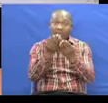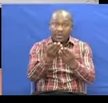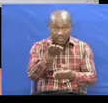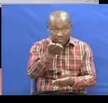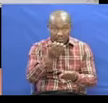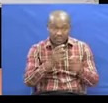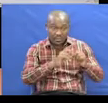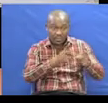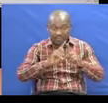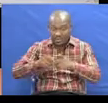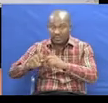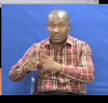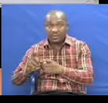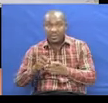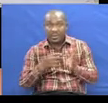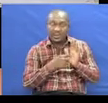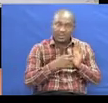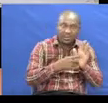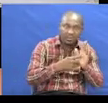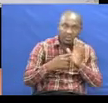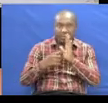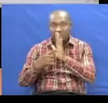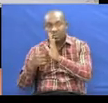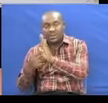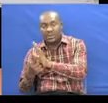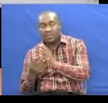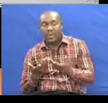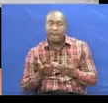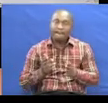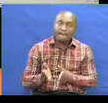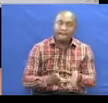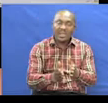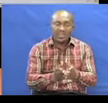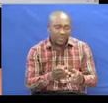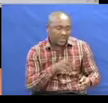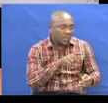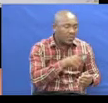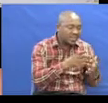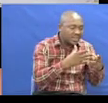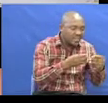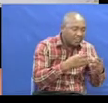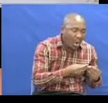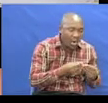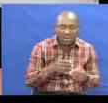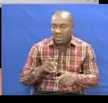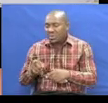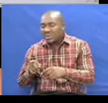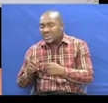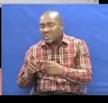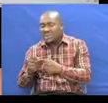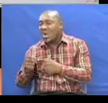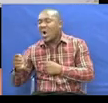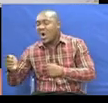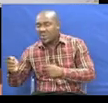examples, different method, which one is better, which one takes longer than other. So it's up